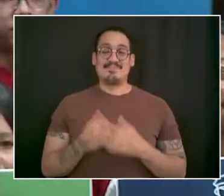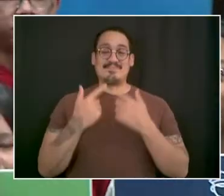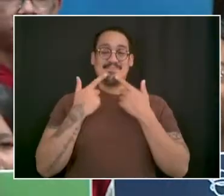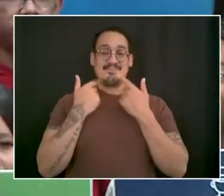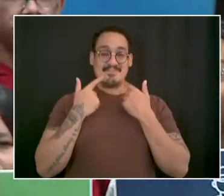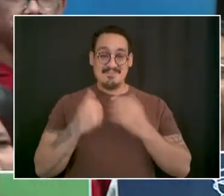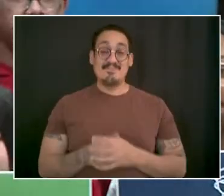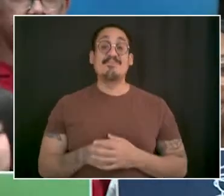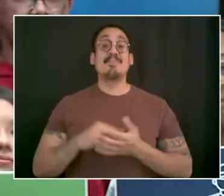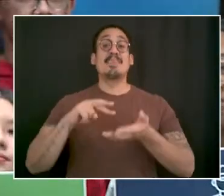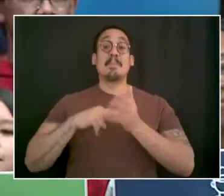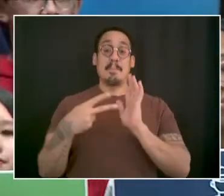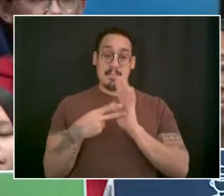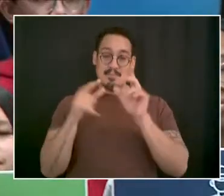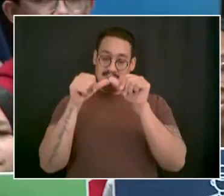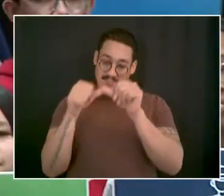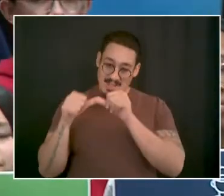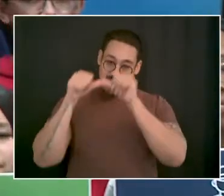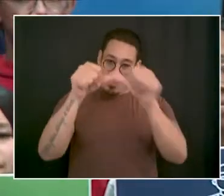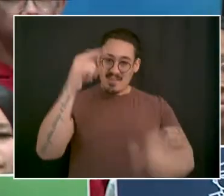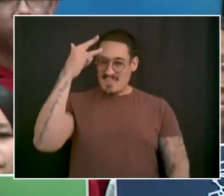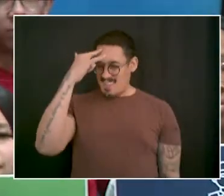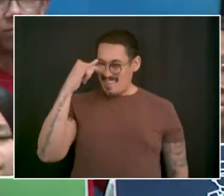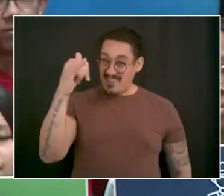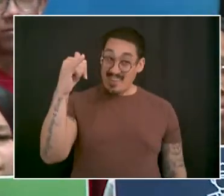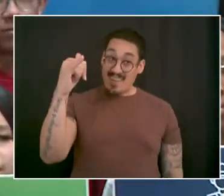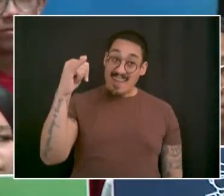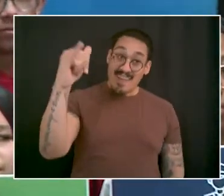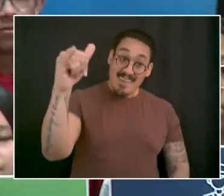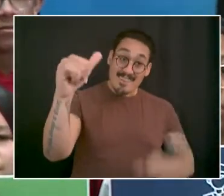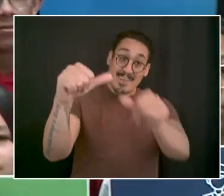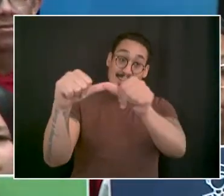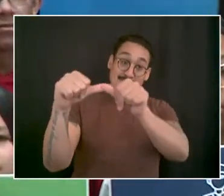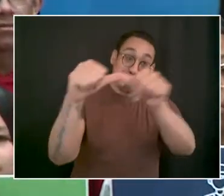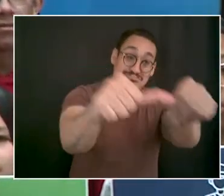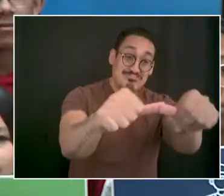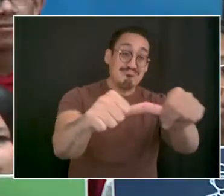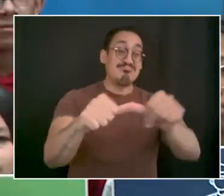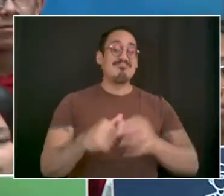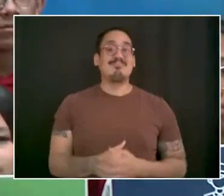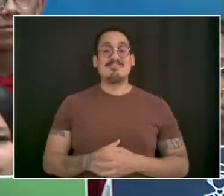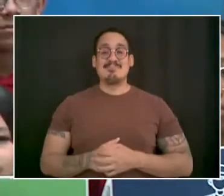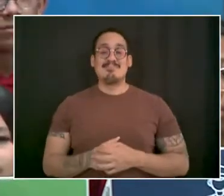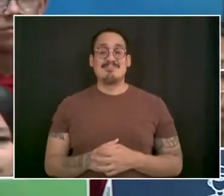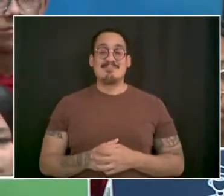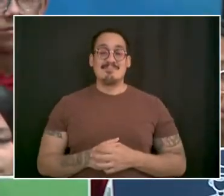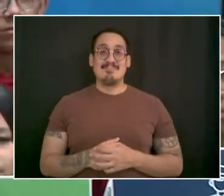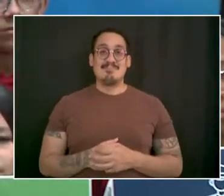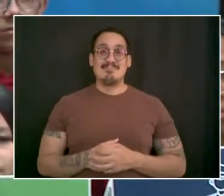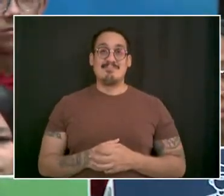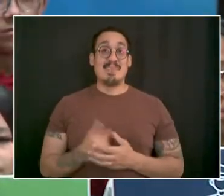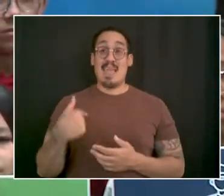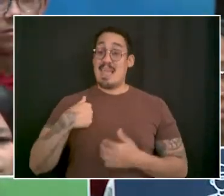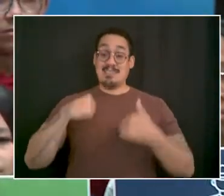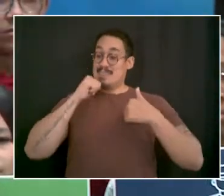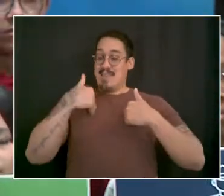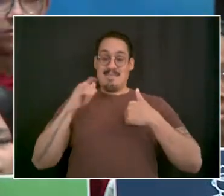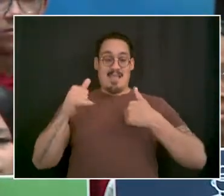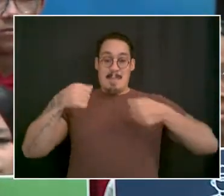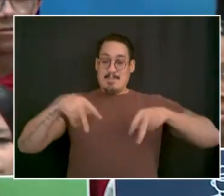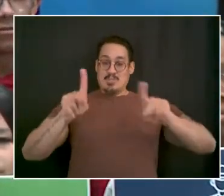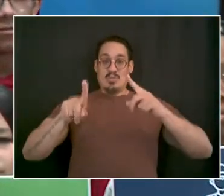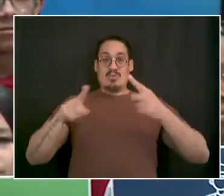That means they last forever and ever and ever. And I don't have these opportunities. I didn't have them growing up. But